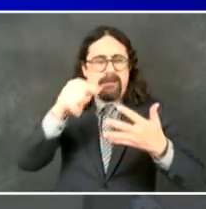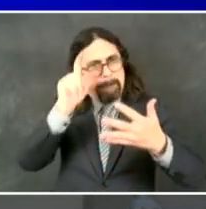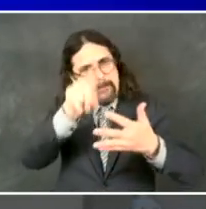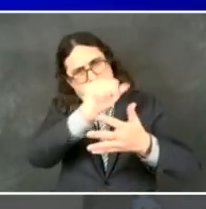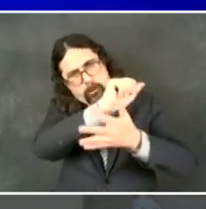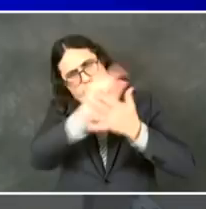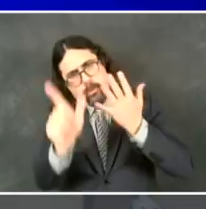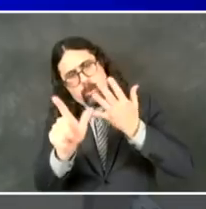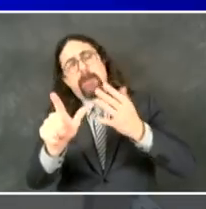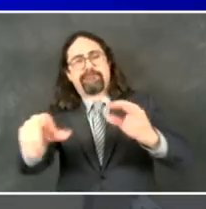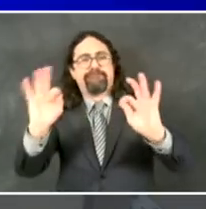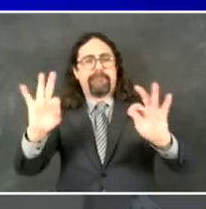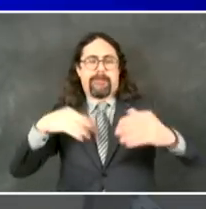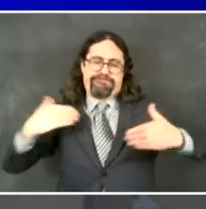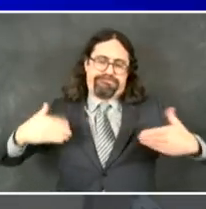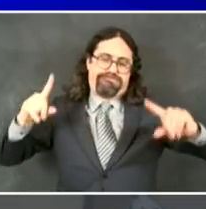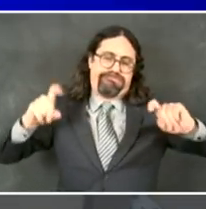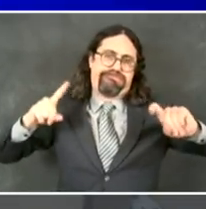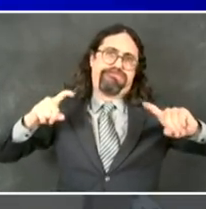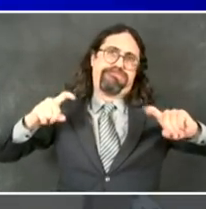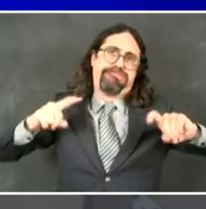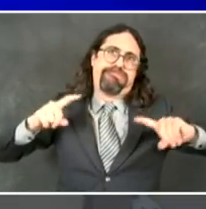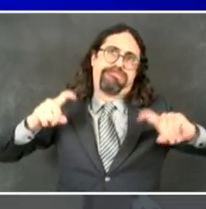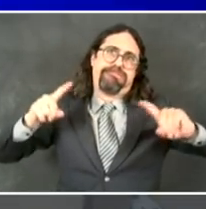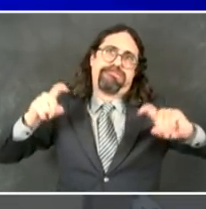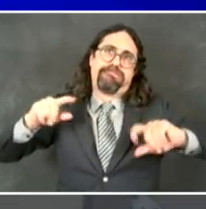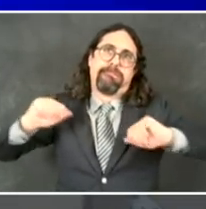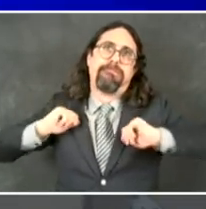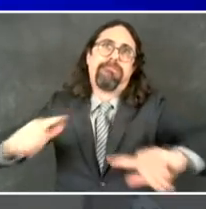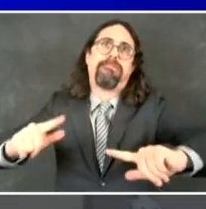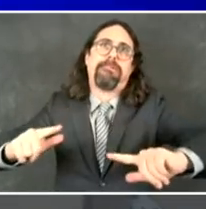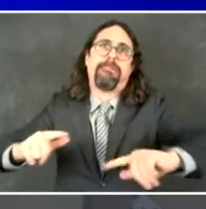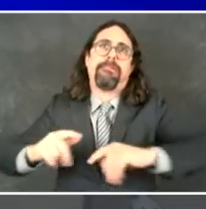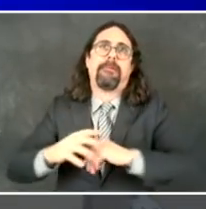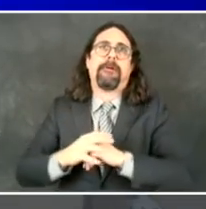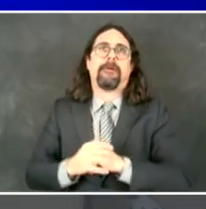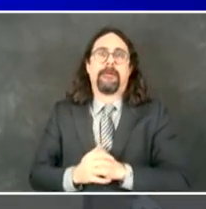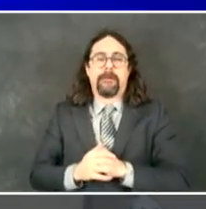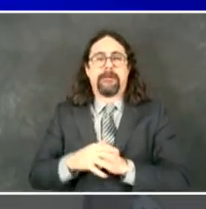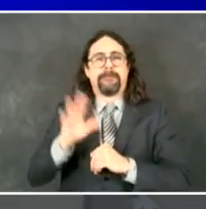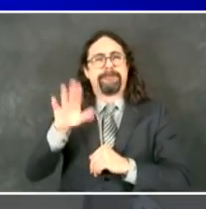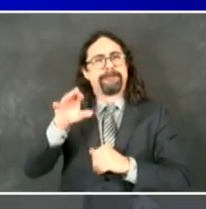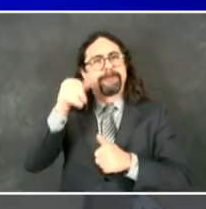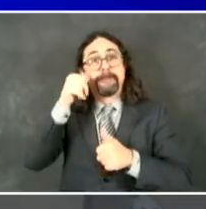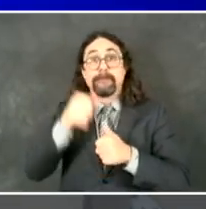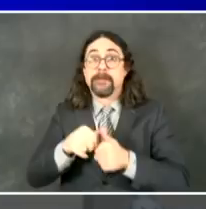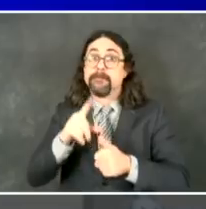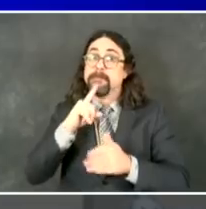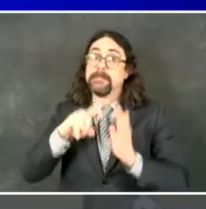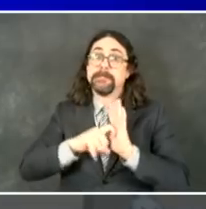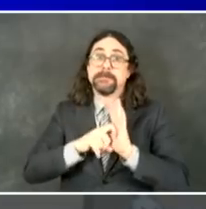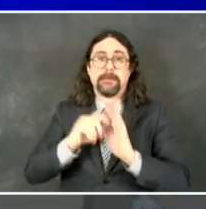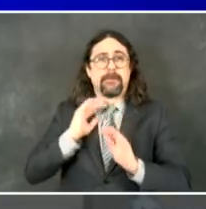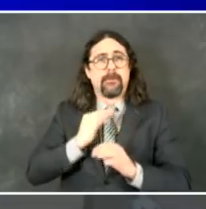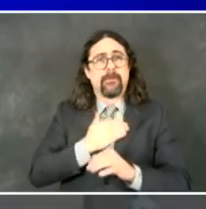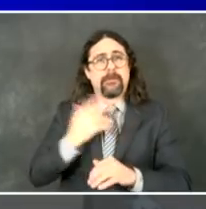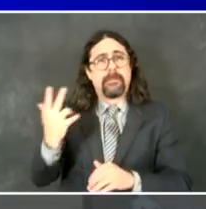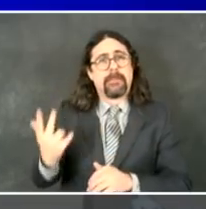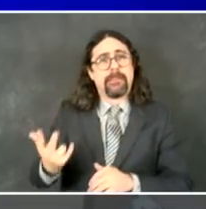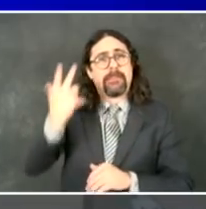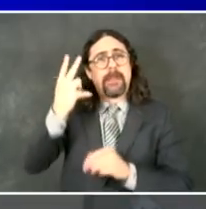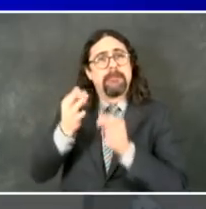the testing is starting to come into play. If we do it right, it may not be a perfect straight line, but it will be regular,